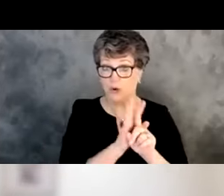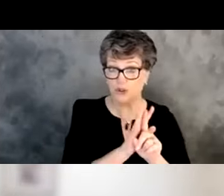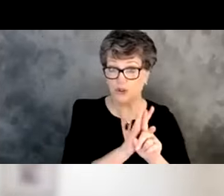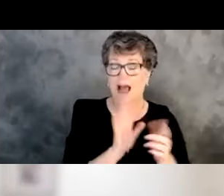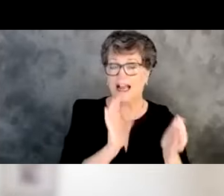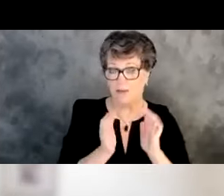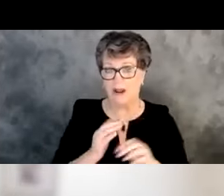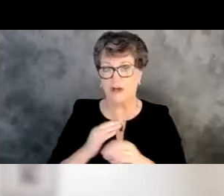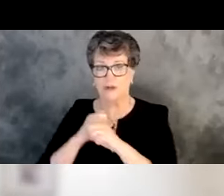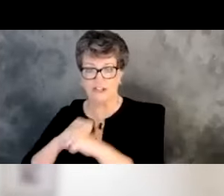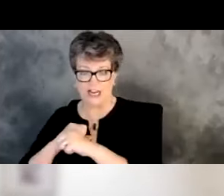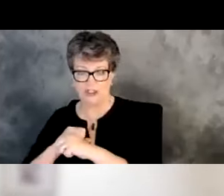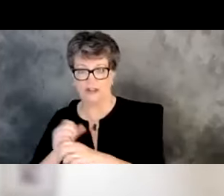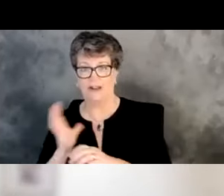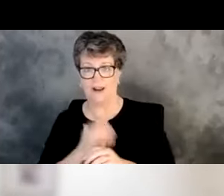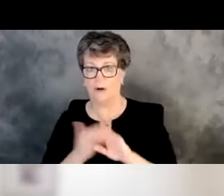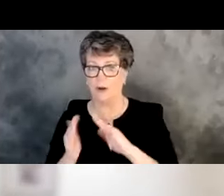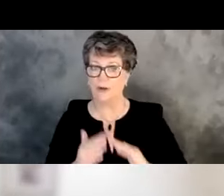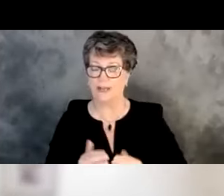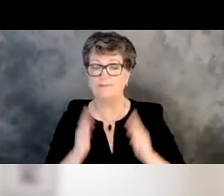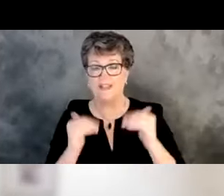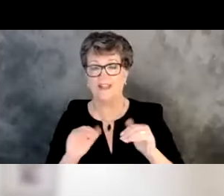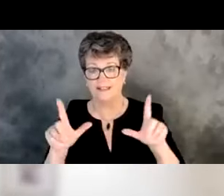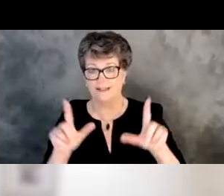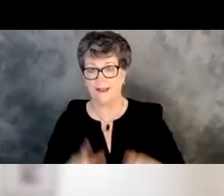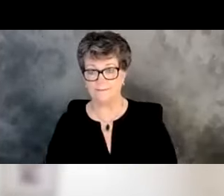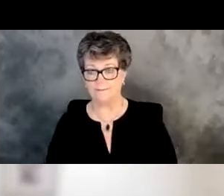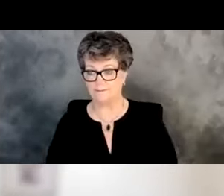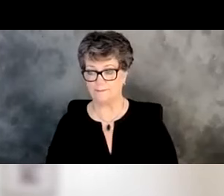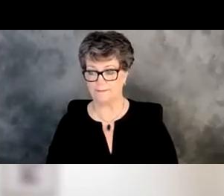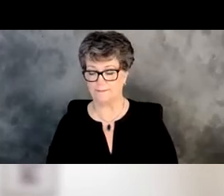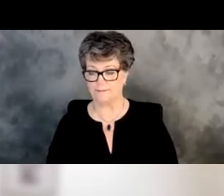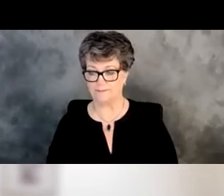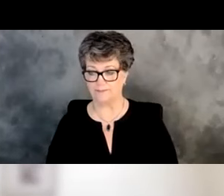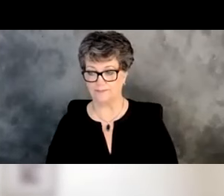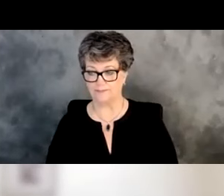amount of protection in our community. Next slide.